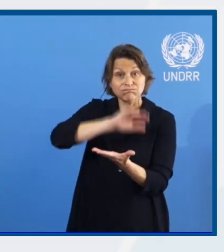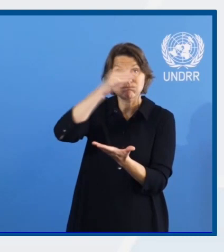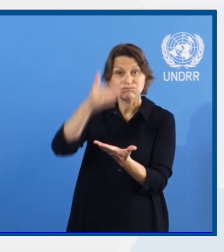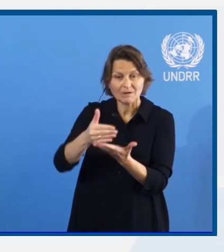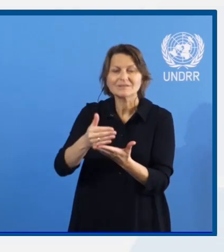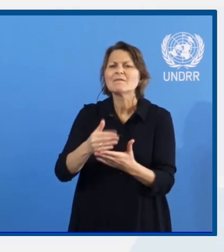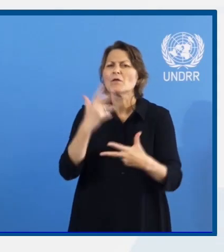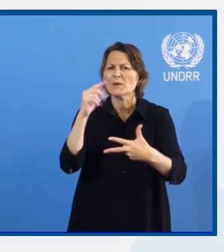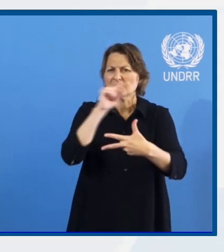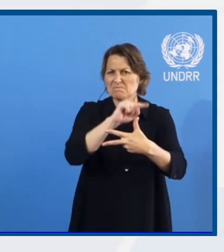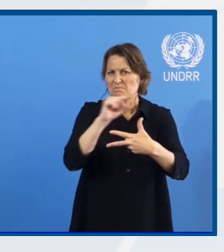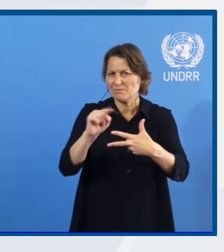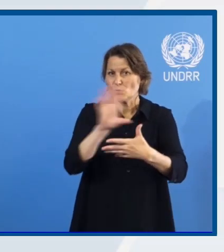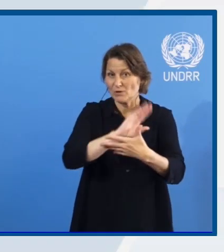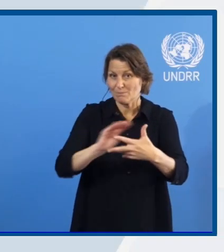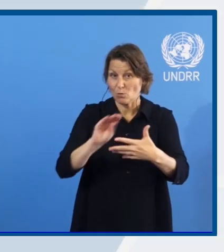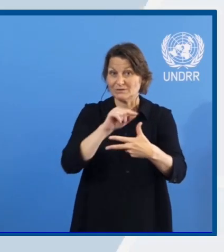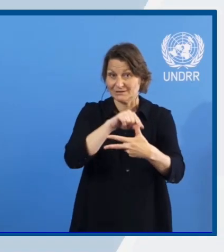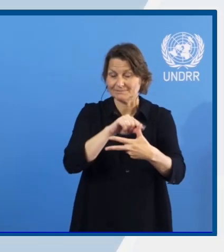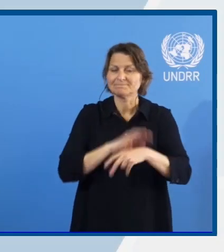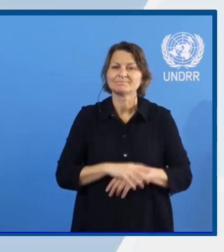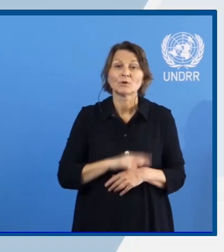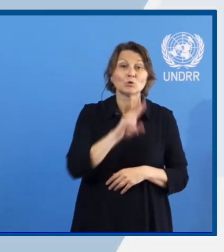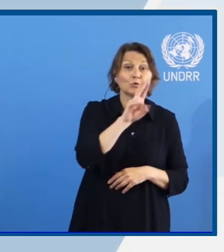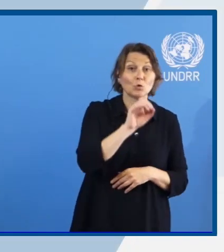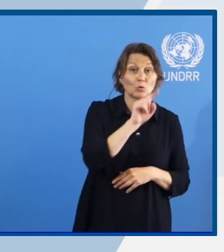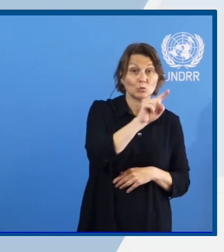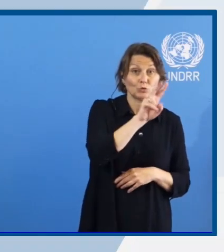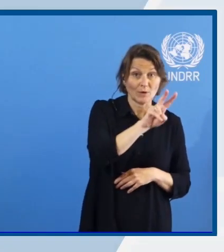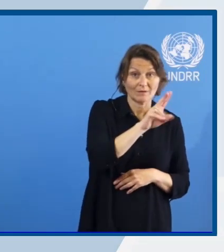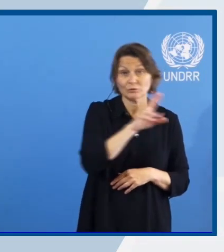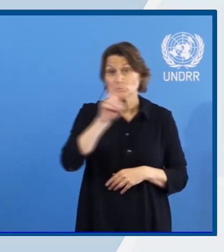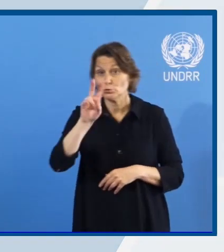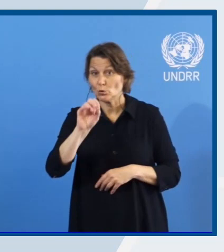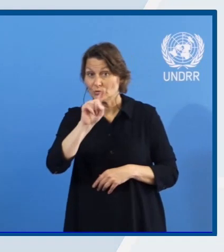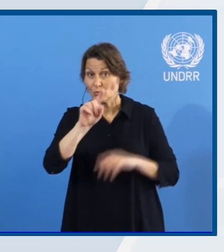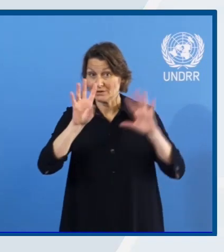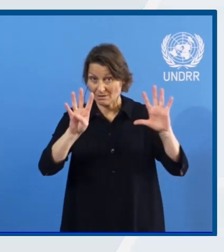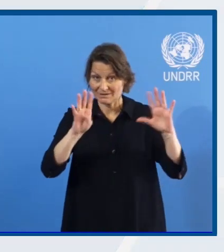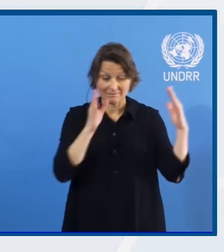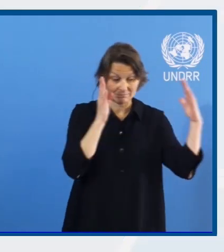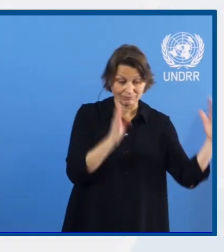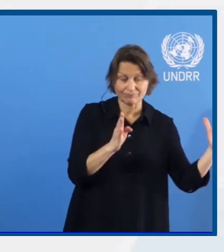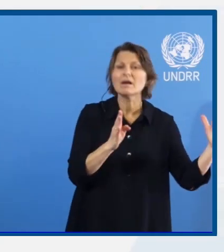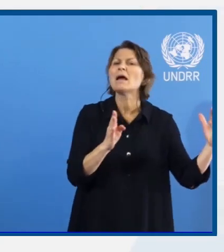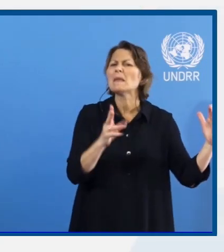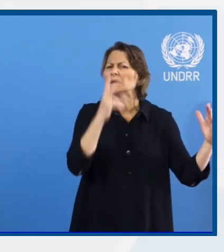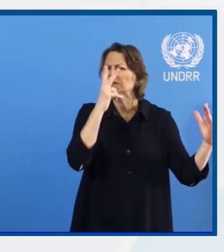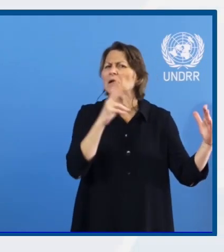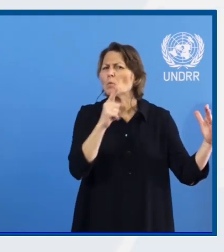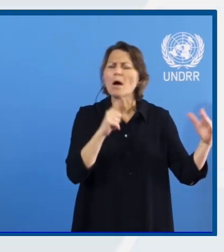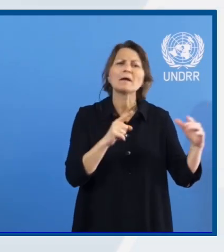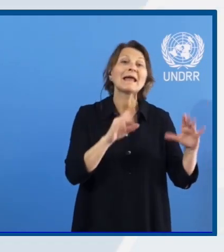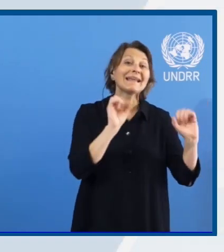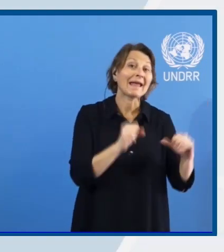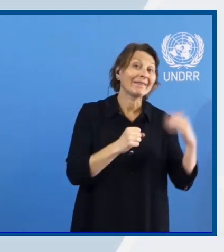Climate Reports, which spans the year 2012 to 2019, with downscaled scenarios and future